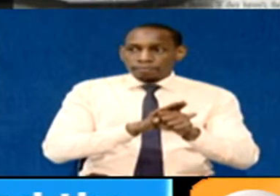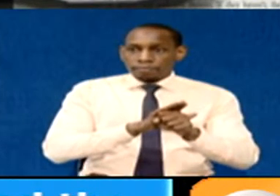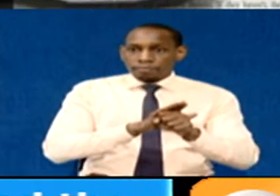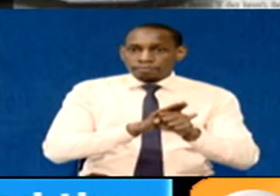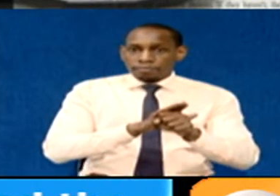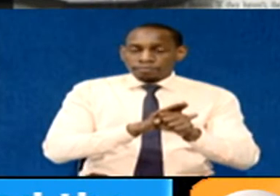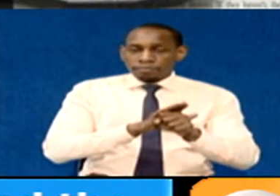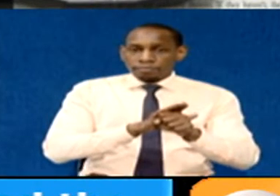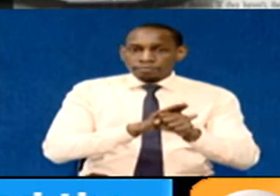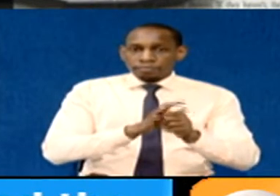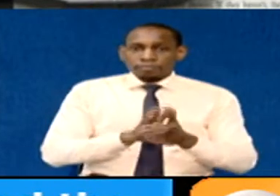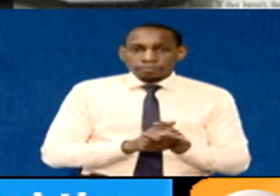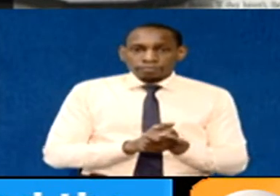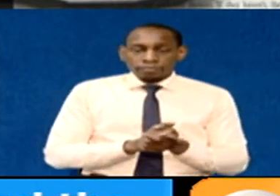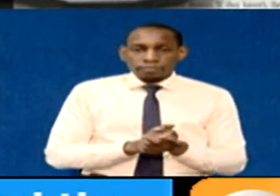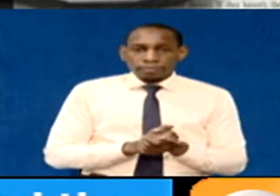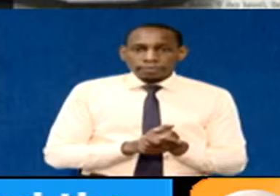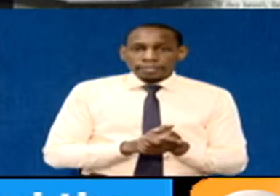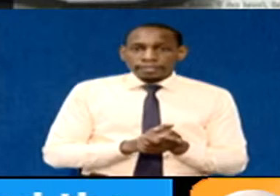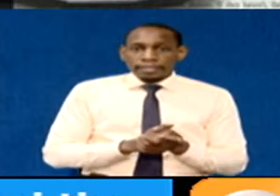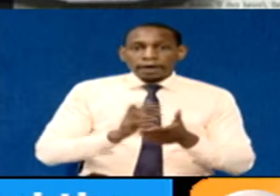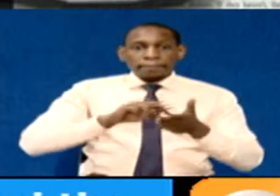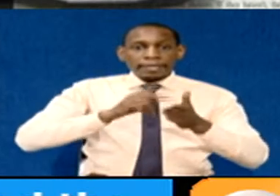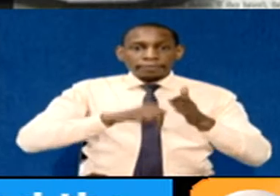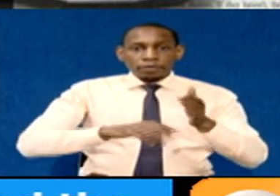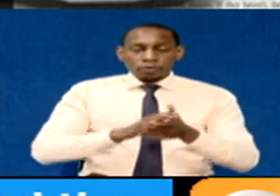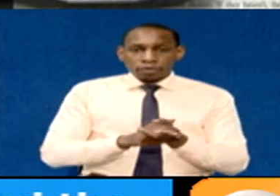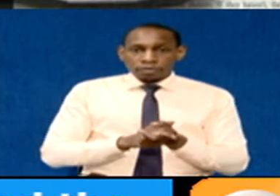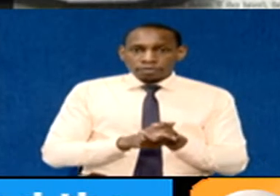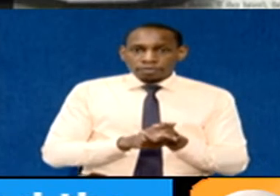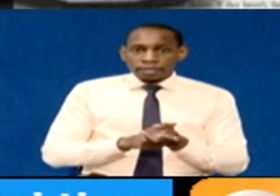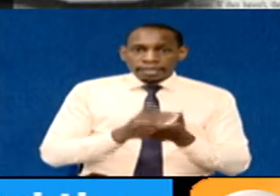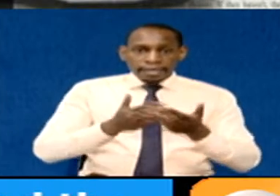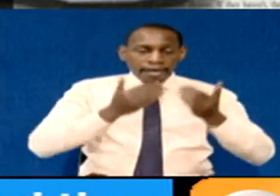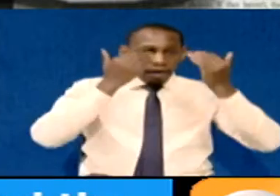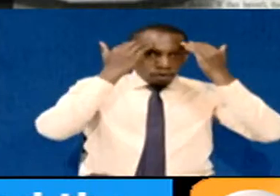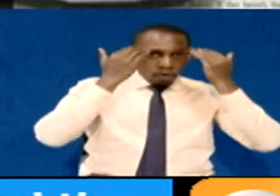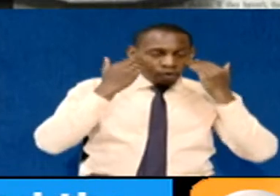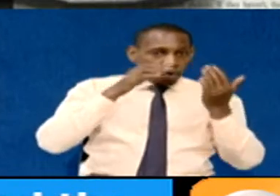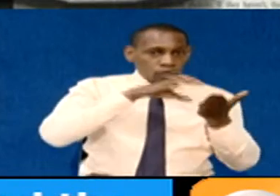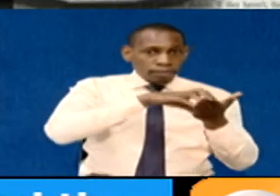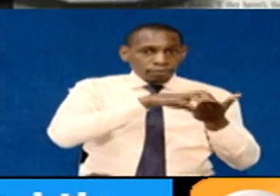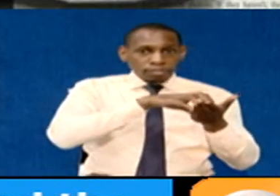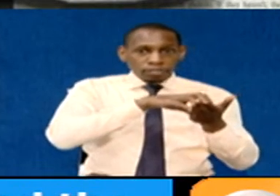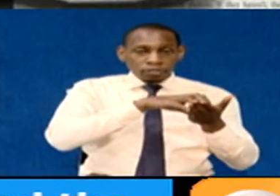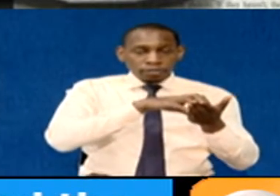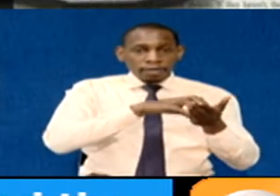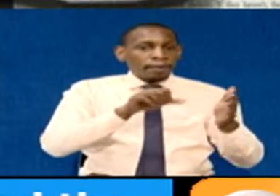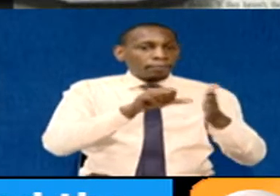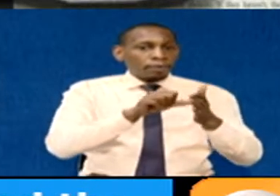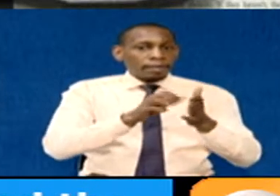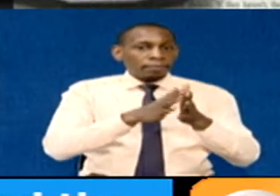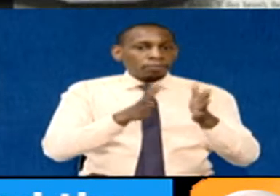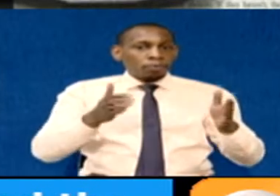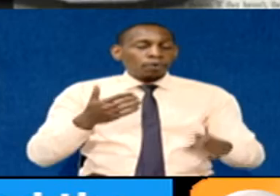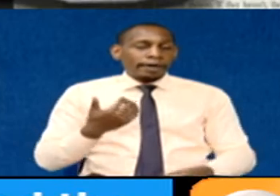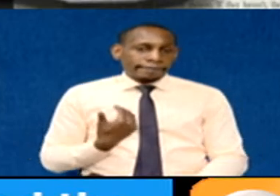how he does things. And what this has meant is, with places like the judiciary, is run straight into trouble